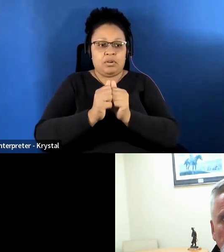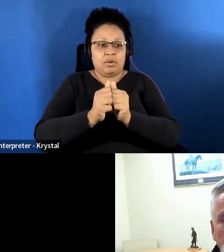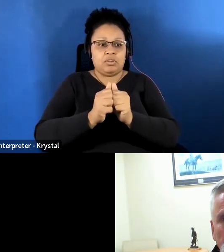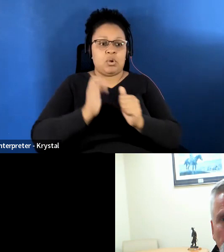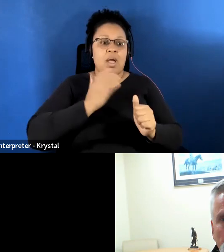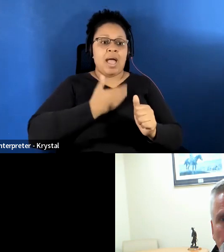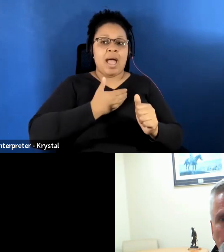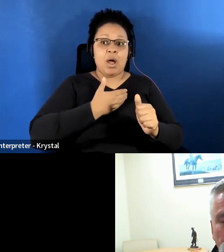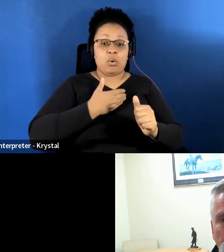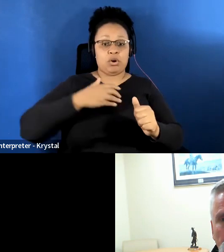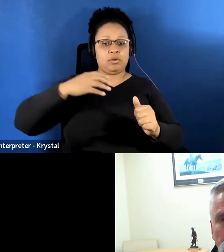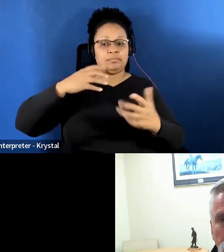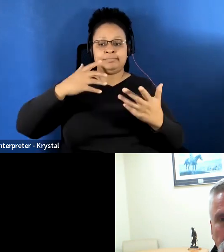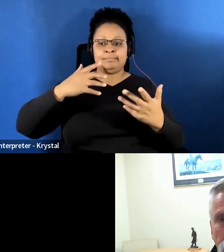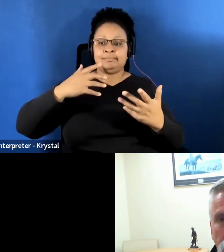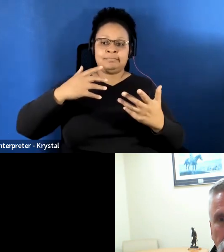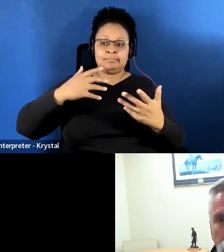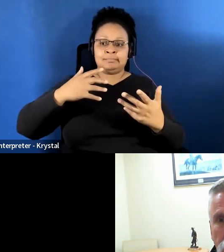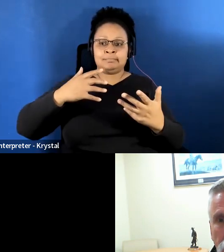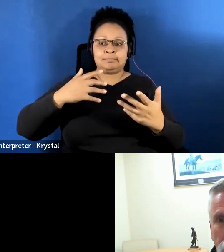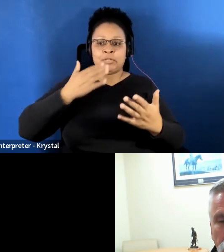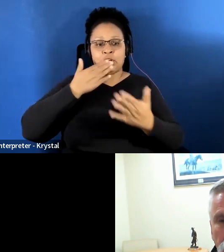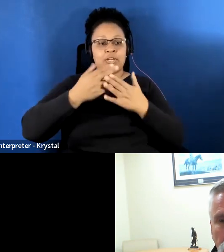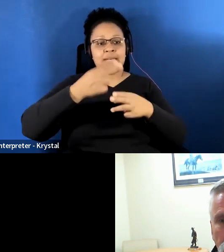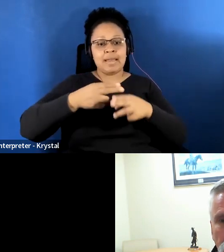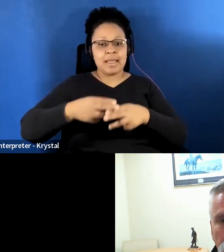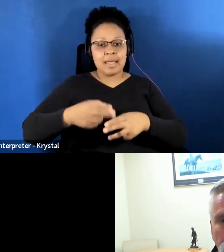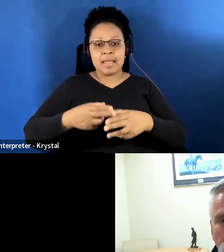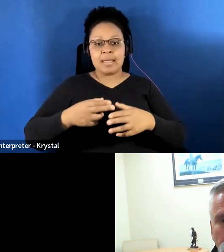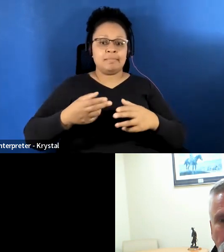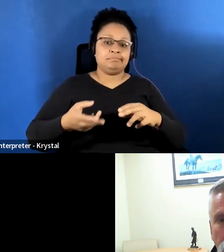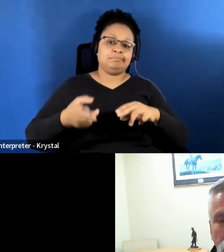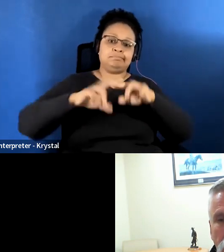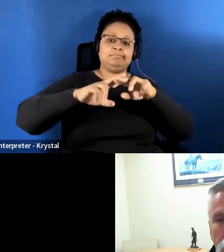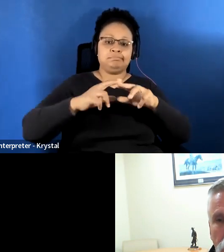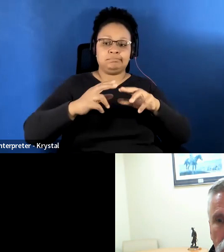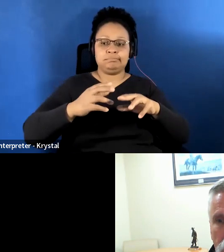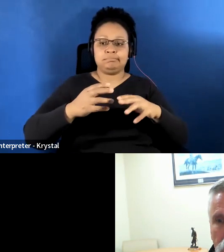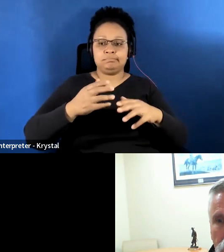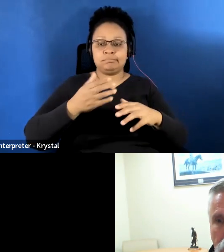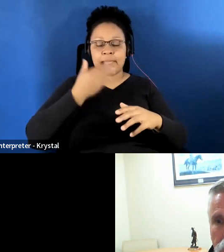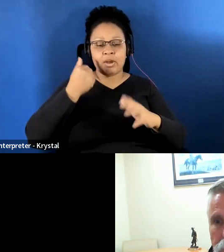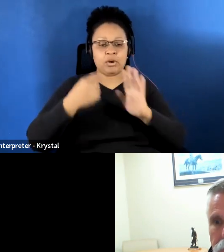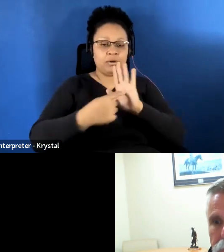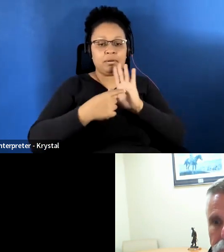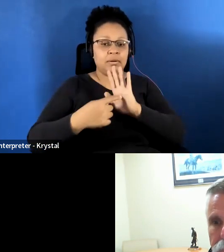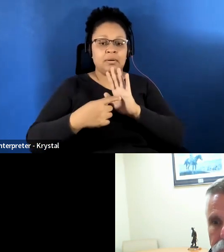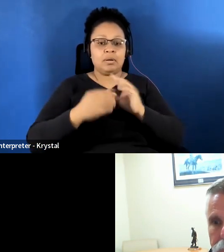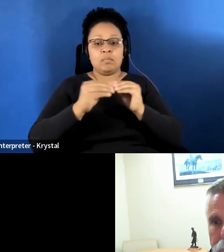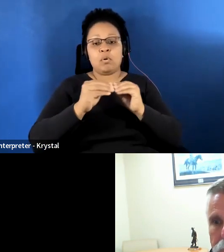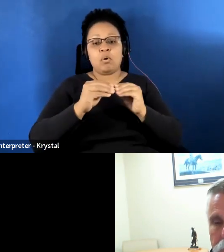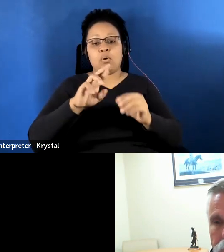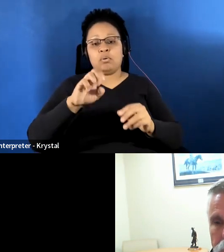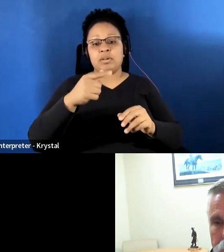our credibility up, because then we're covering more regions. So instead of just applying for funding maybe in